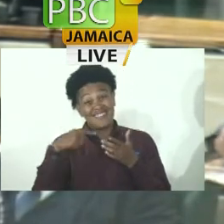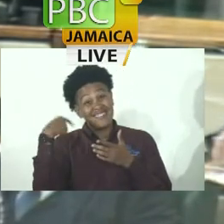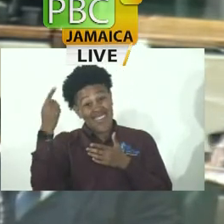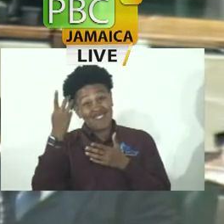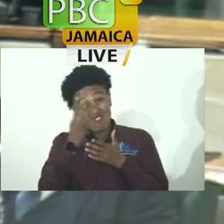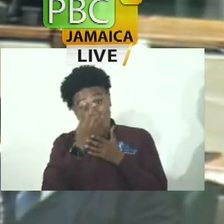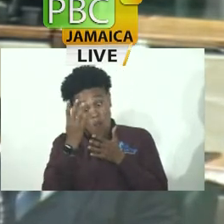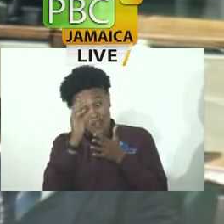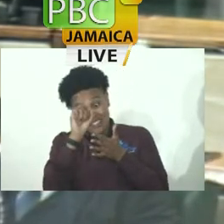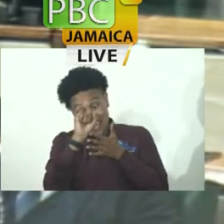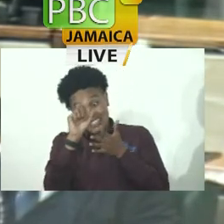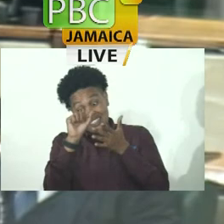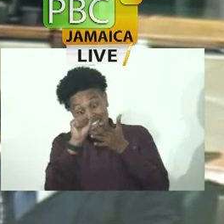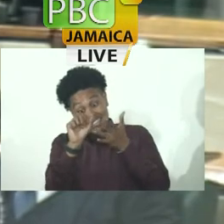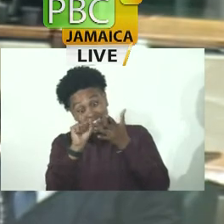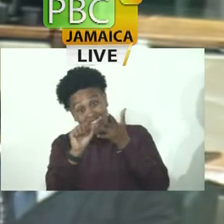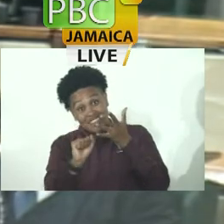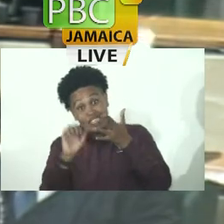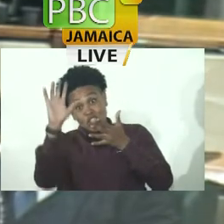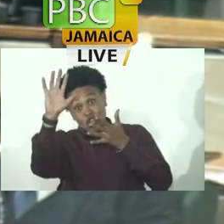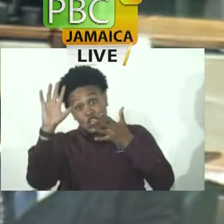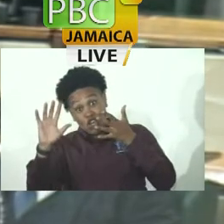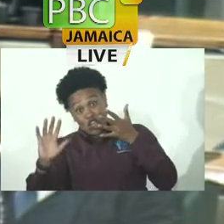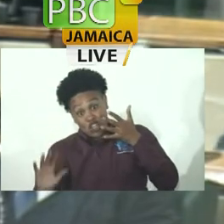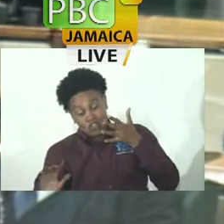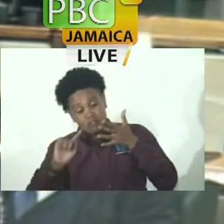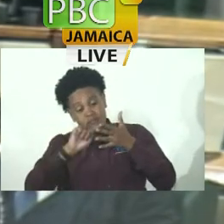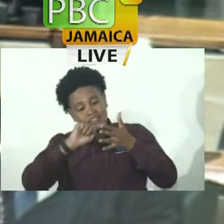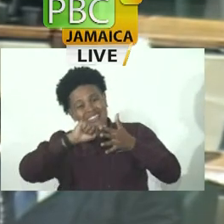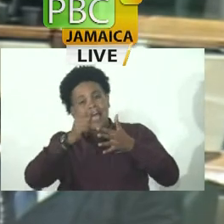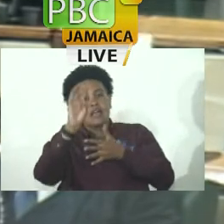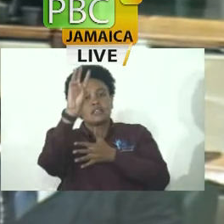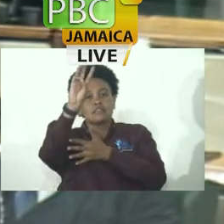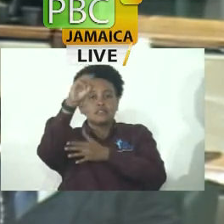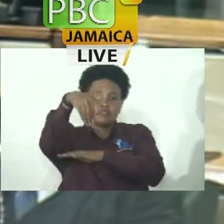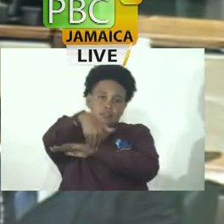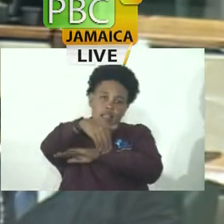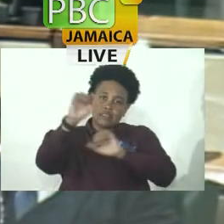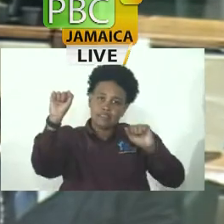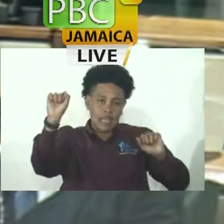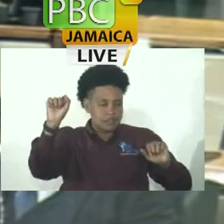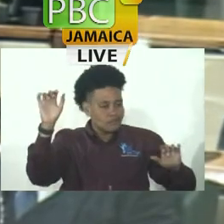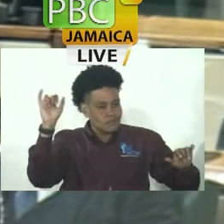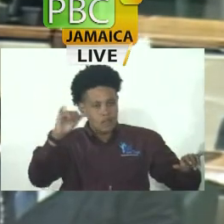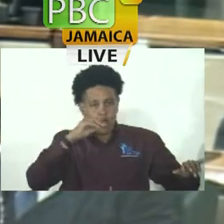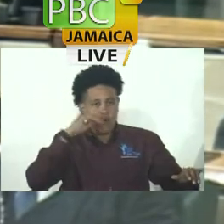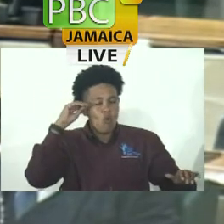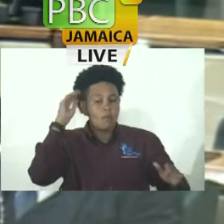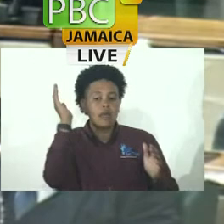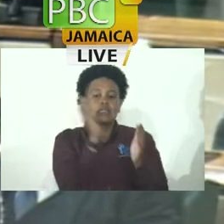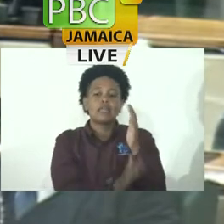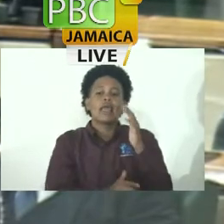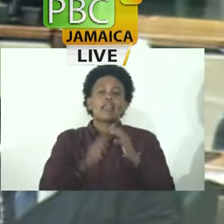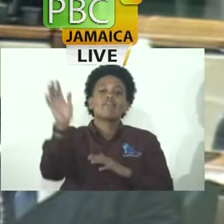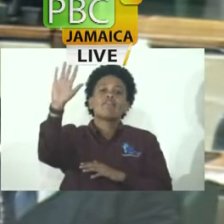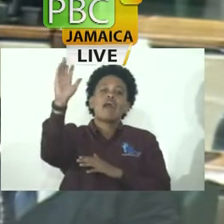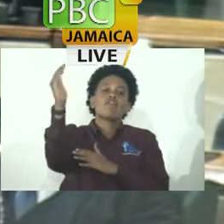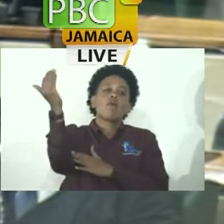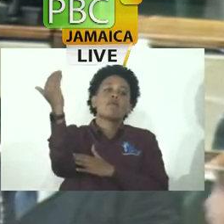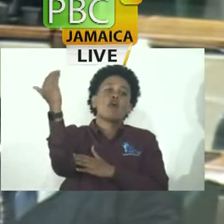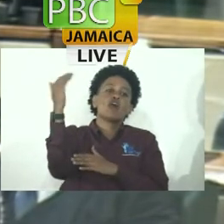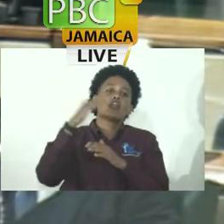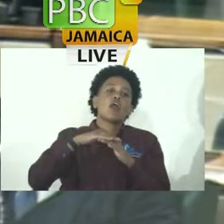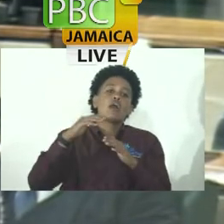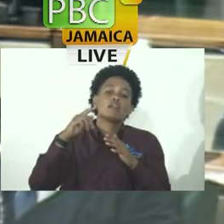start at 6 00 pm on a saturday and end 5 a.m on the